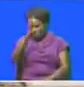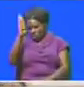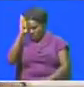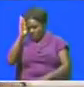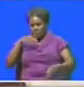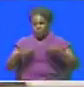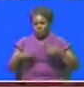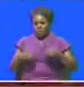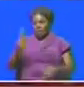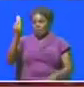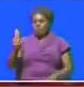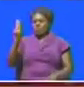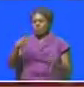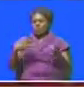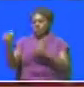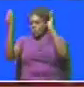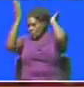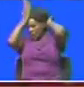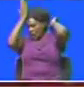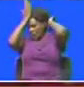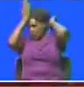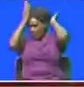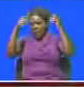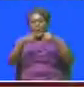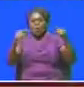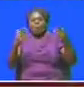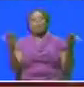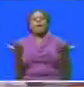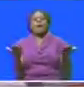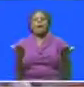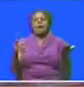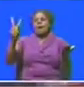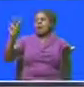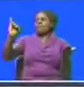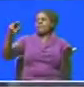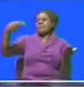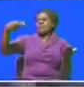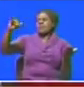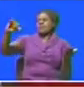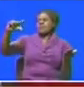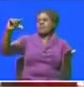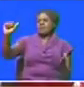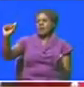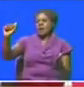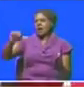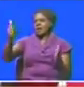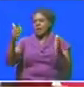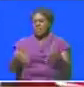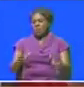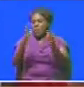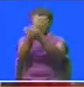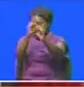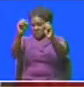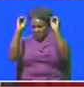Busia, Uhuru descended on Kakamega as his arch rival Raila Odinga made an entry into Vihiga. Njia ingine utakuwa rais